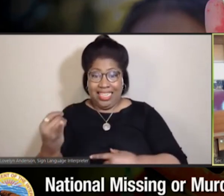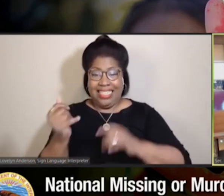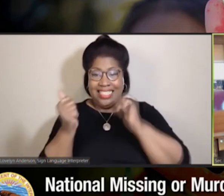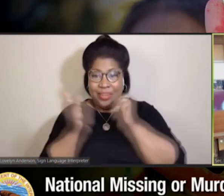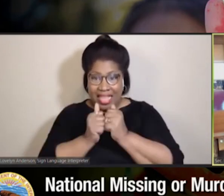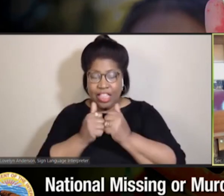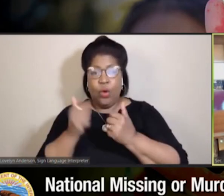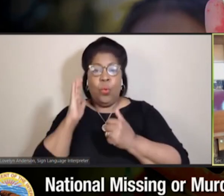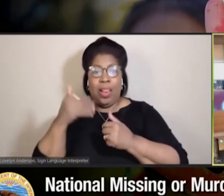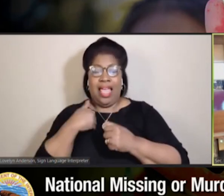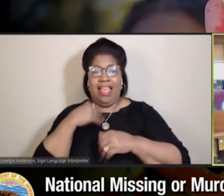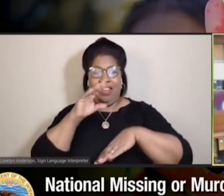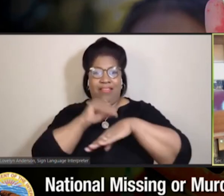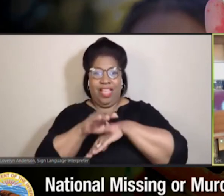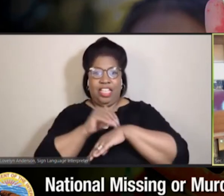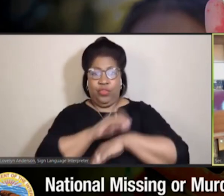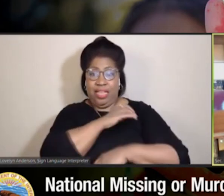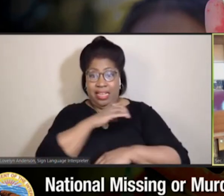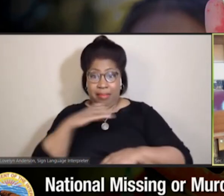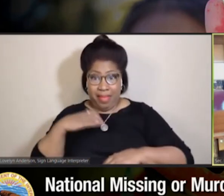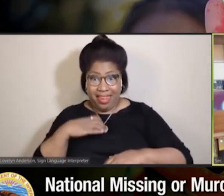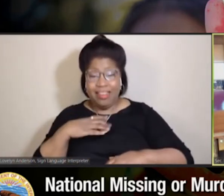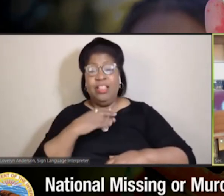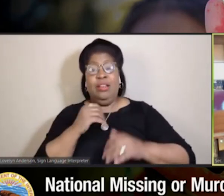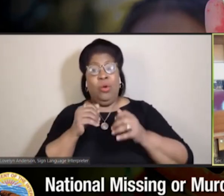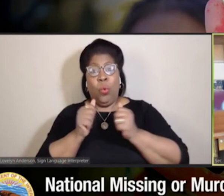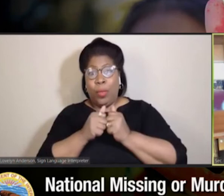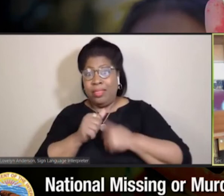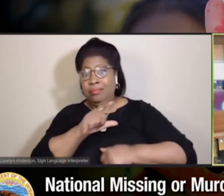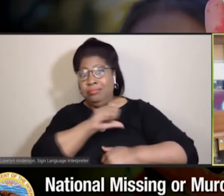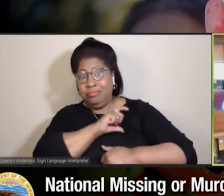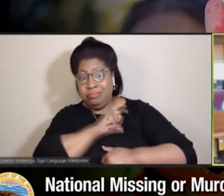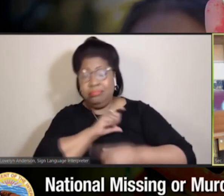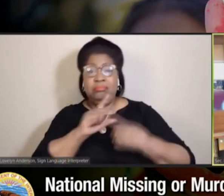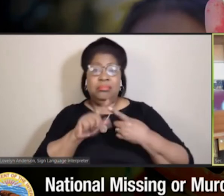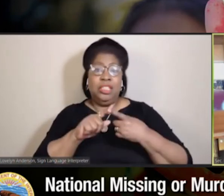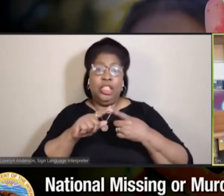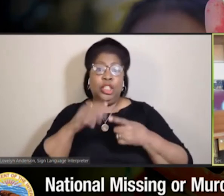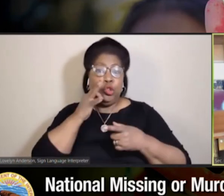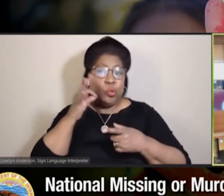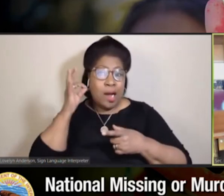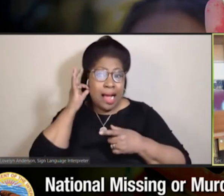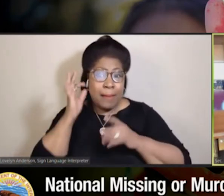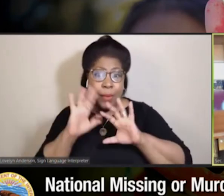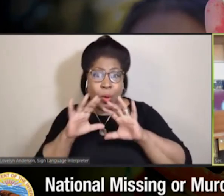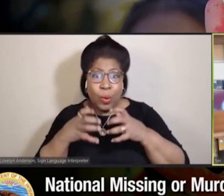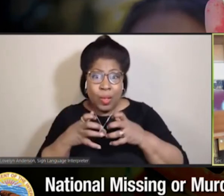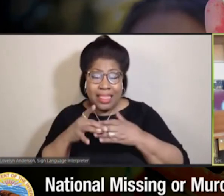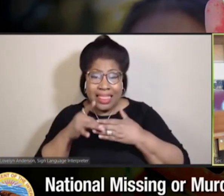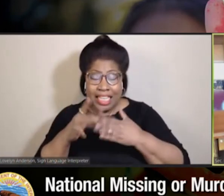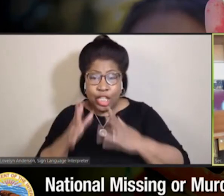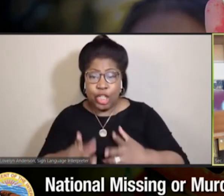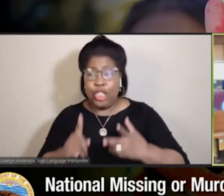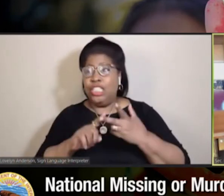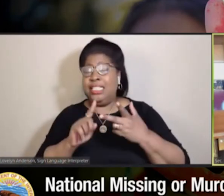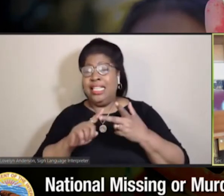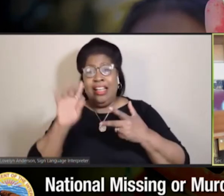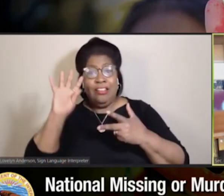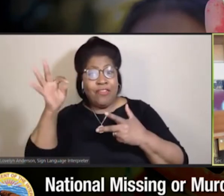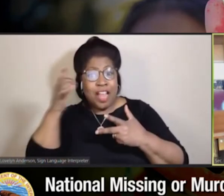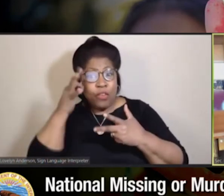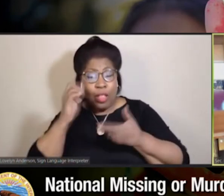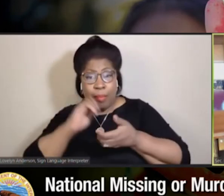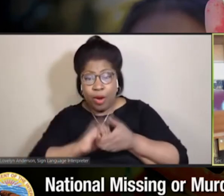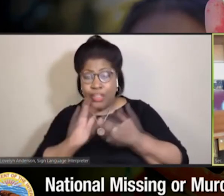advisory committee composed of law enforcement, tribal leaders, federal partners, service providers, family members of missing and